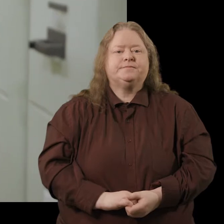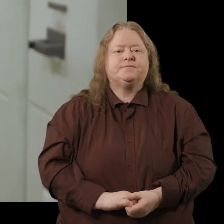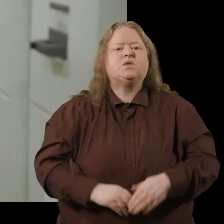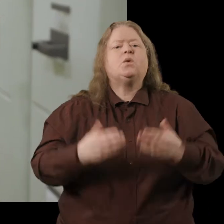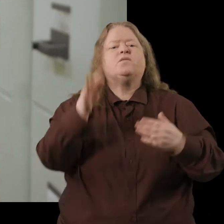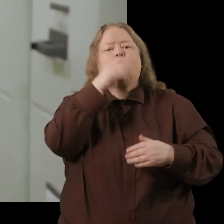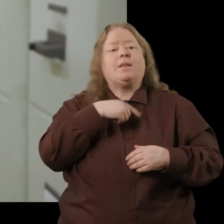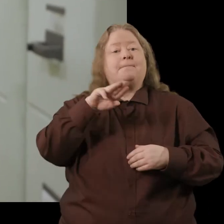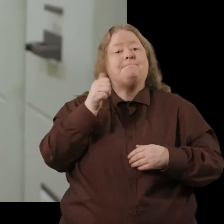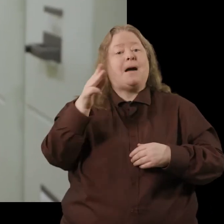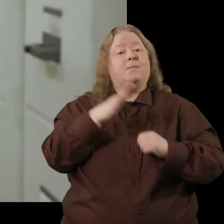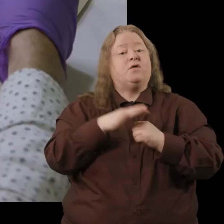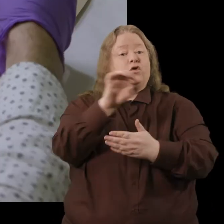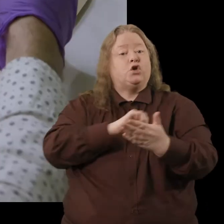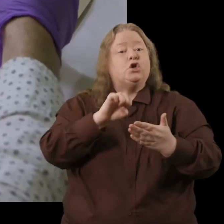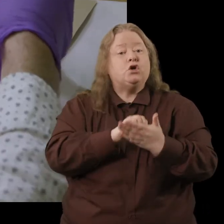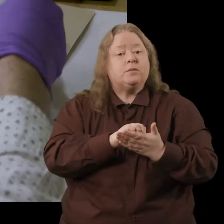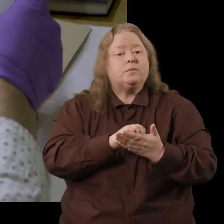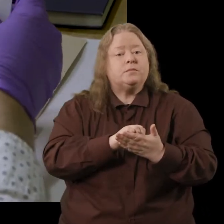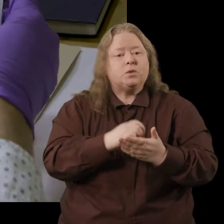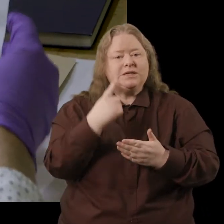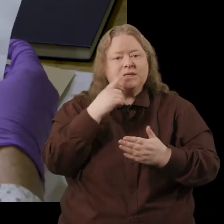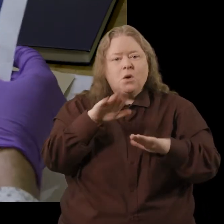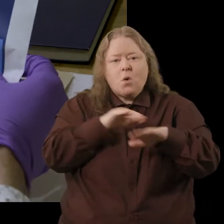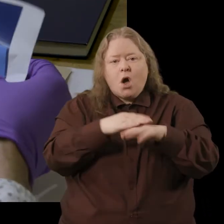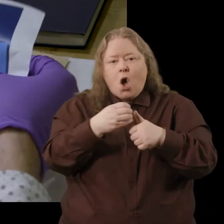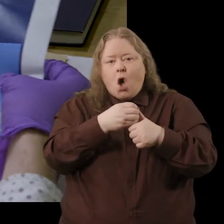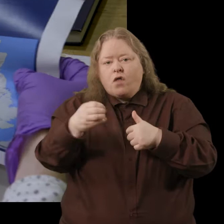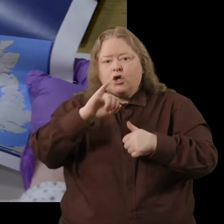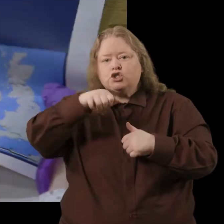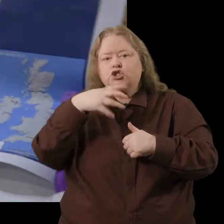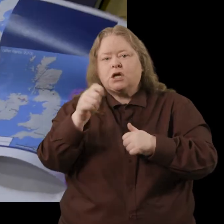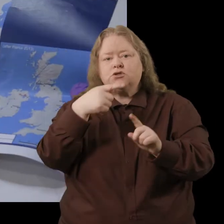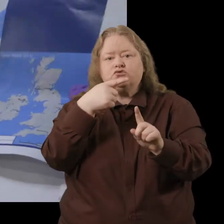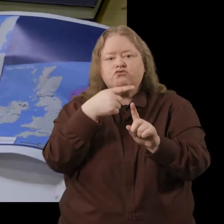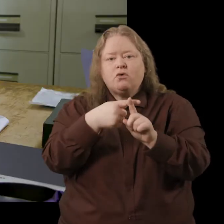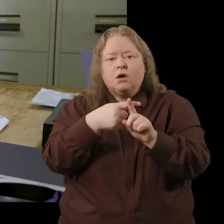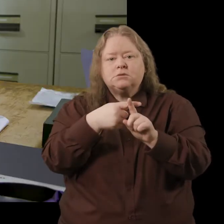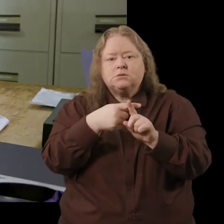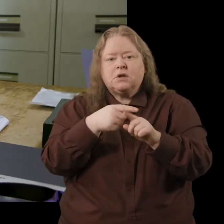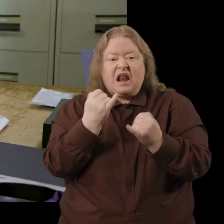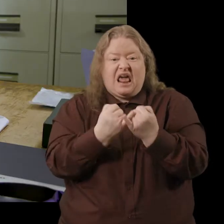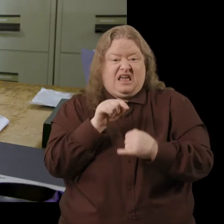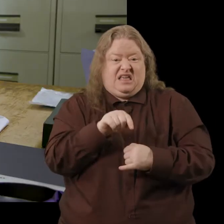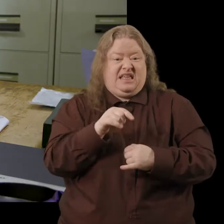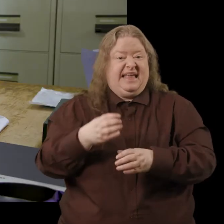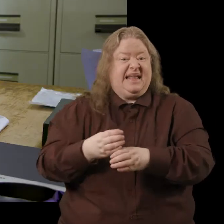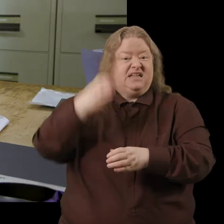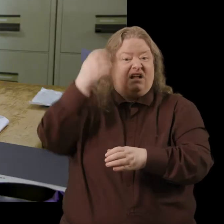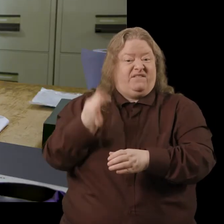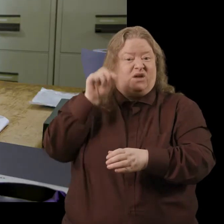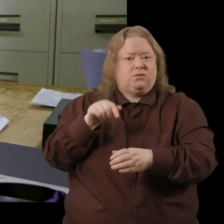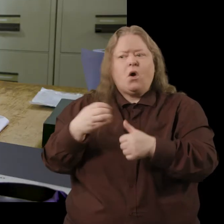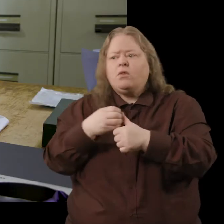So if we look at this map of Europe, we can see where other jet crosses like the one from Glendalough have been